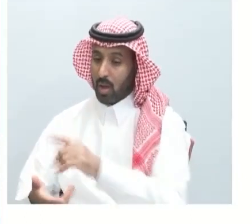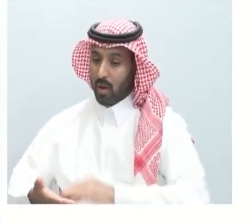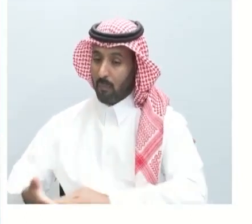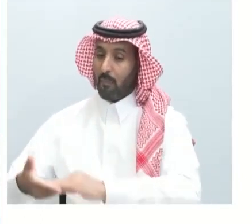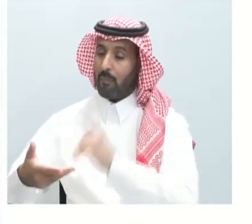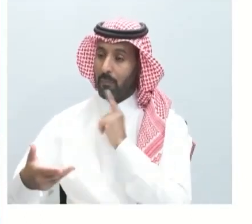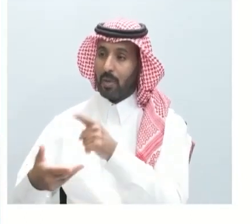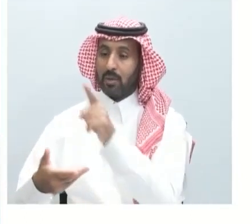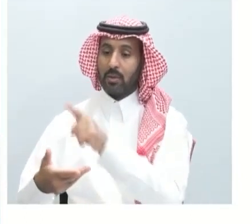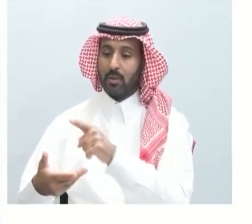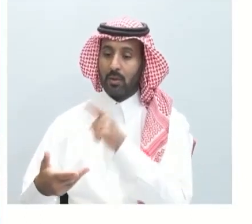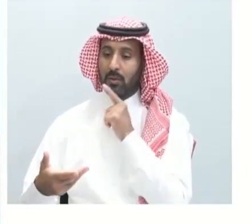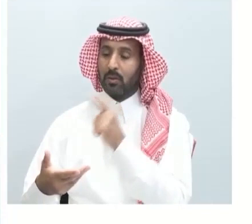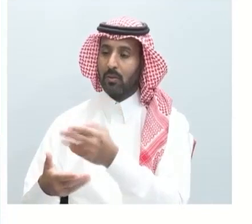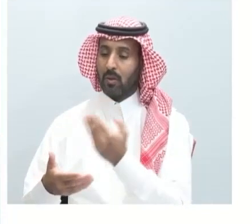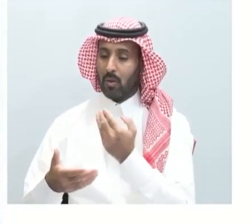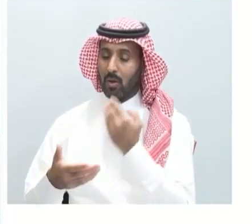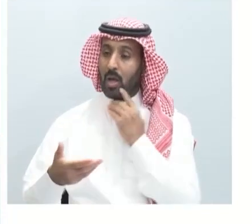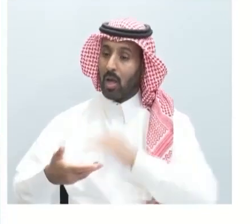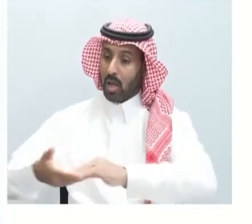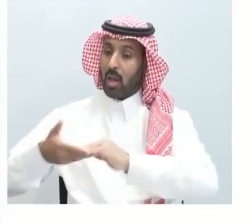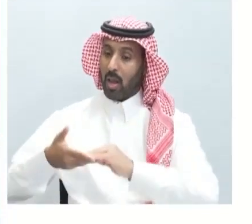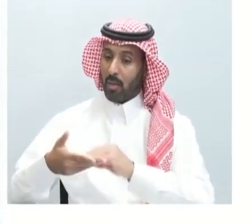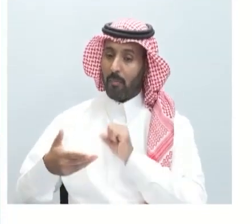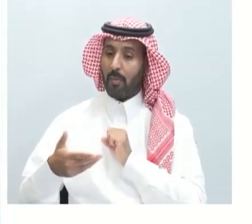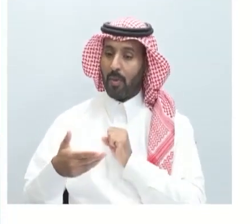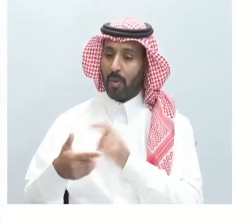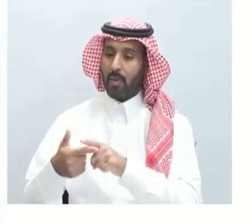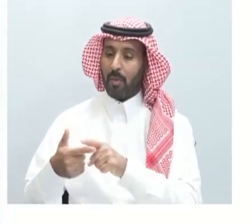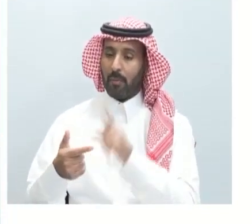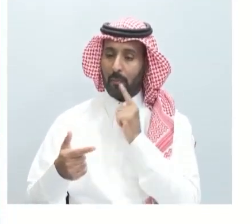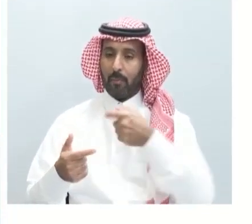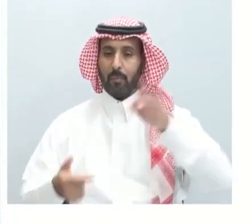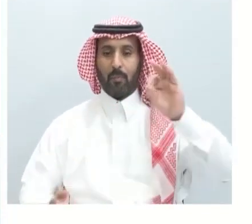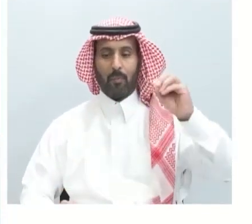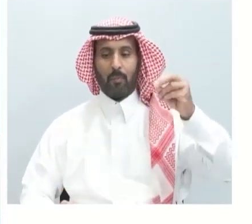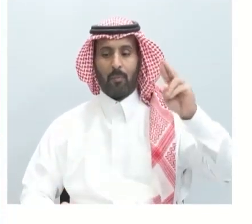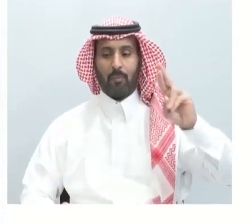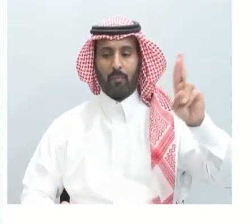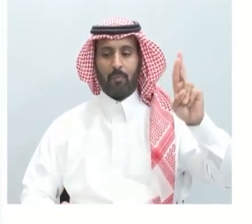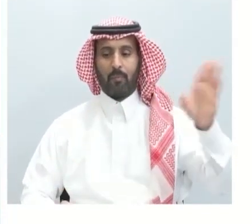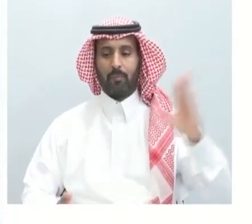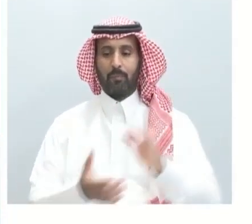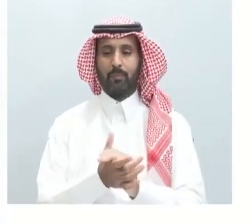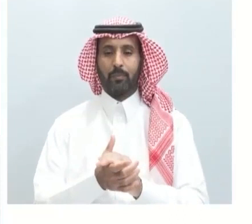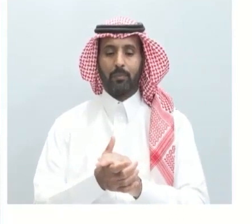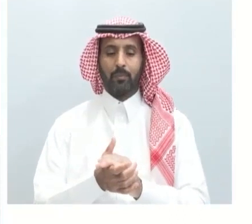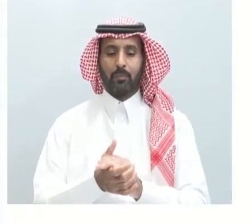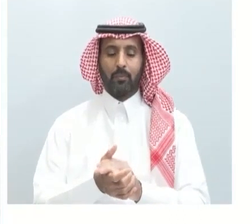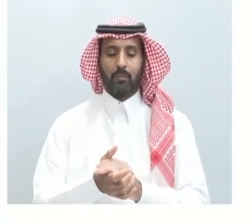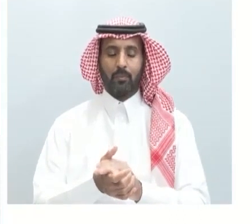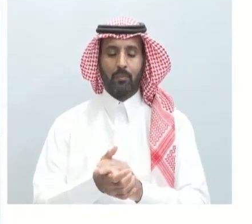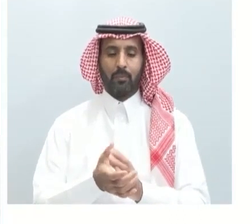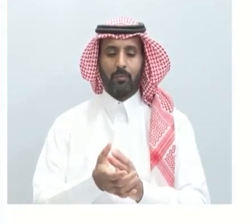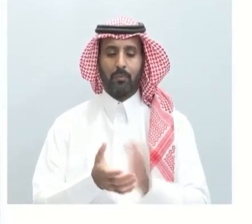asking for some help not asking at or asking in or just asking the